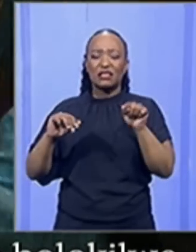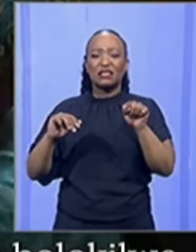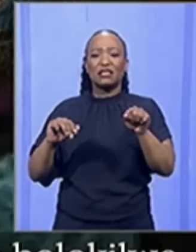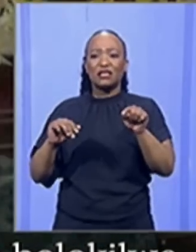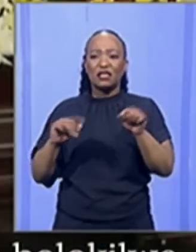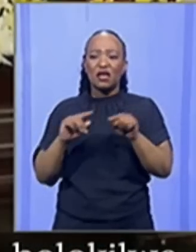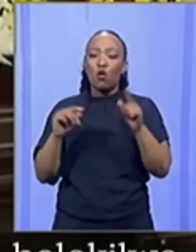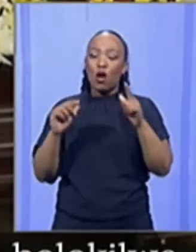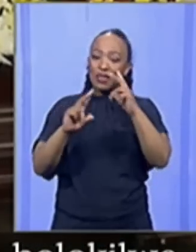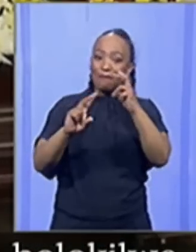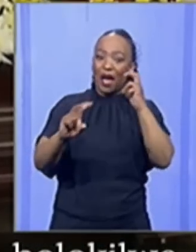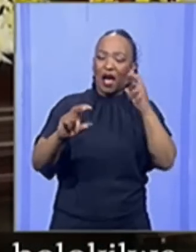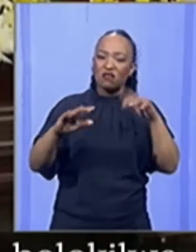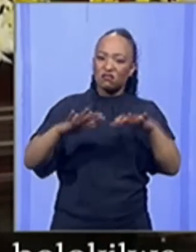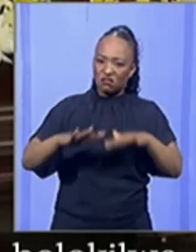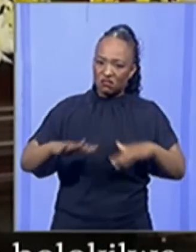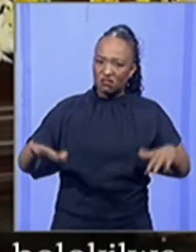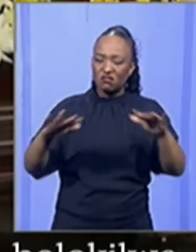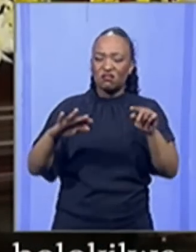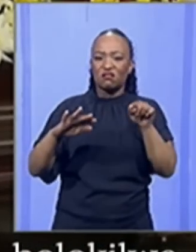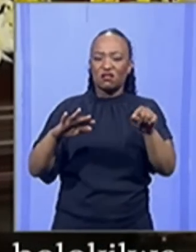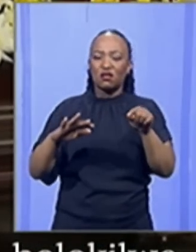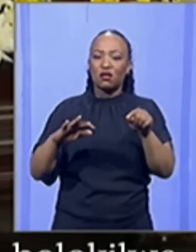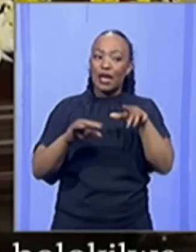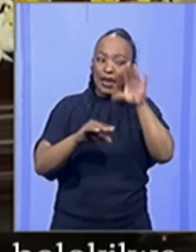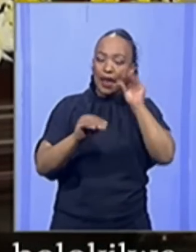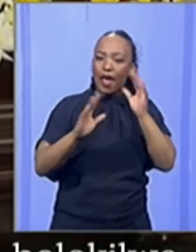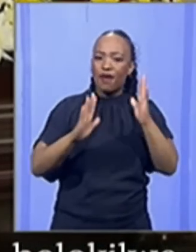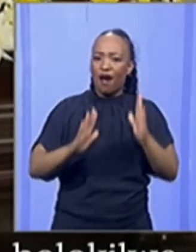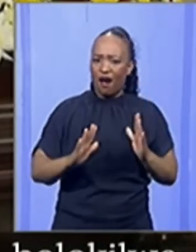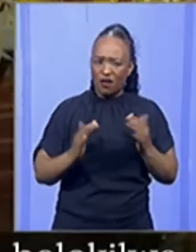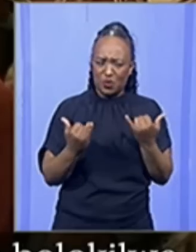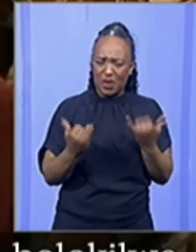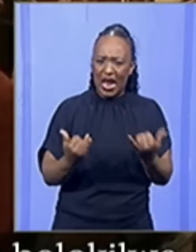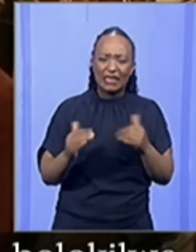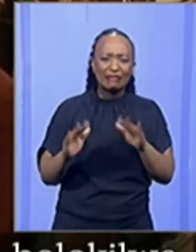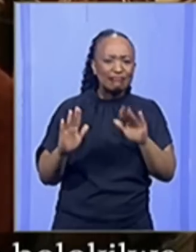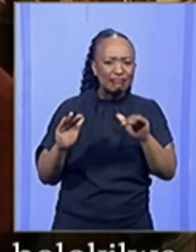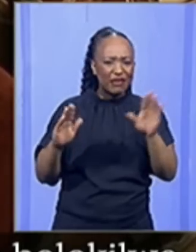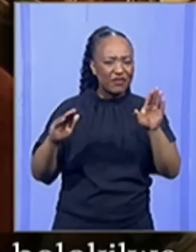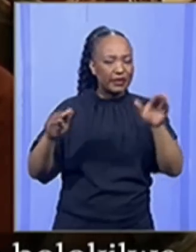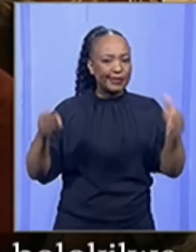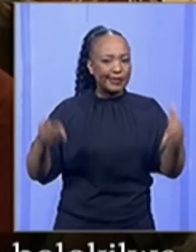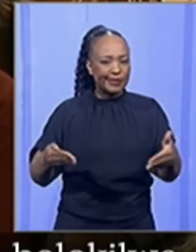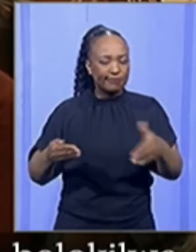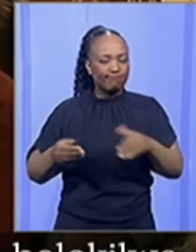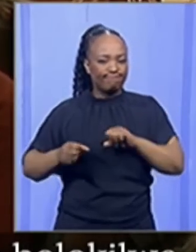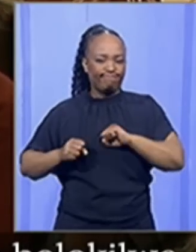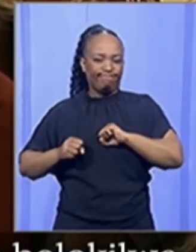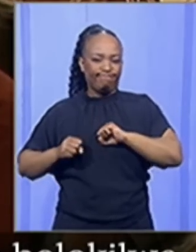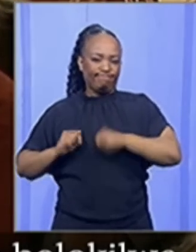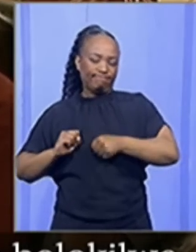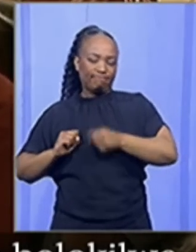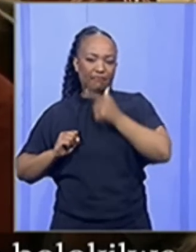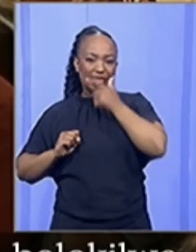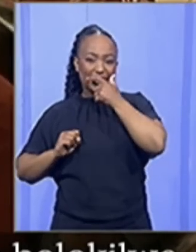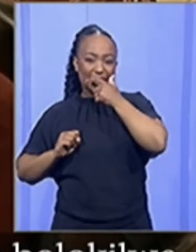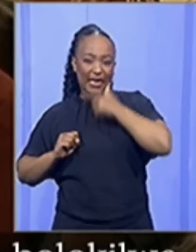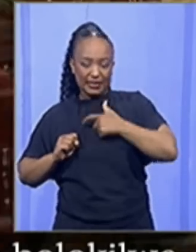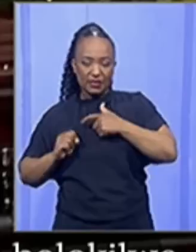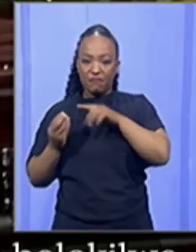kotsi ya bese. Go laelana le bana ba bone e nnile maitemogelo a utlwisang botlhoko. Ga se ba masika fela ba ba amilweng